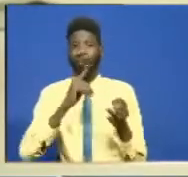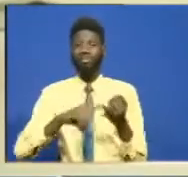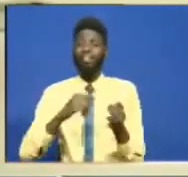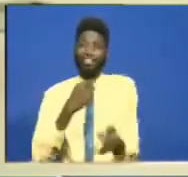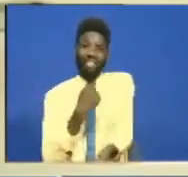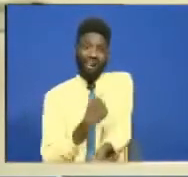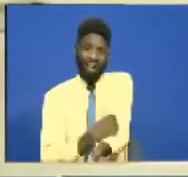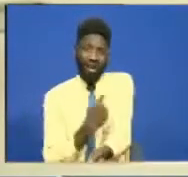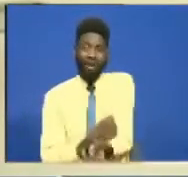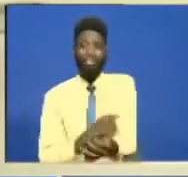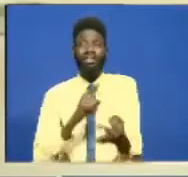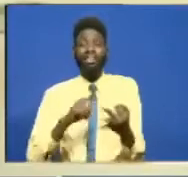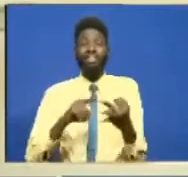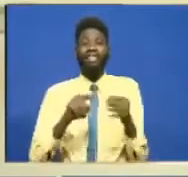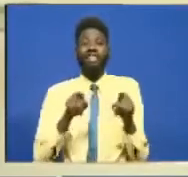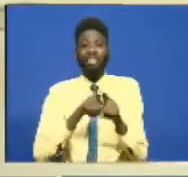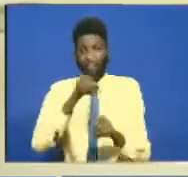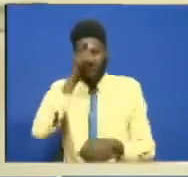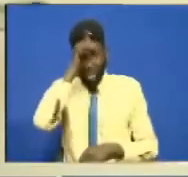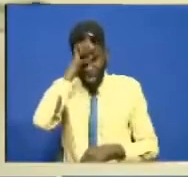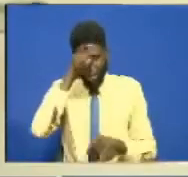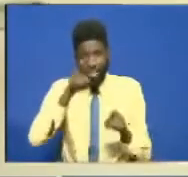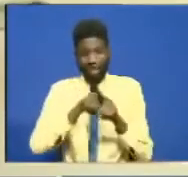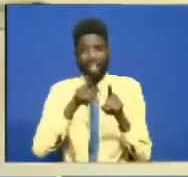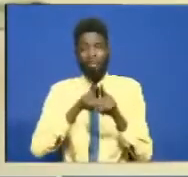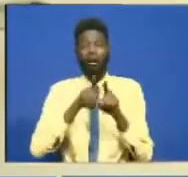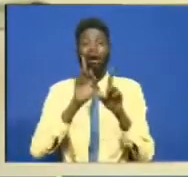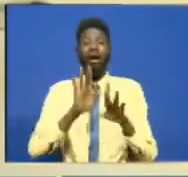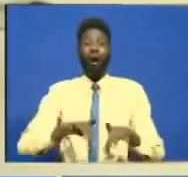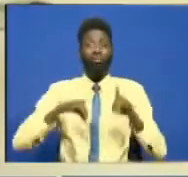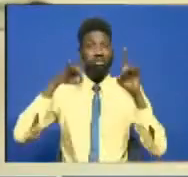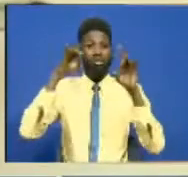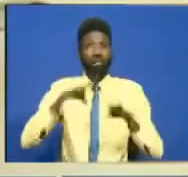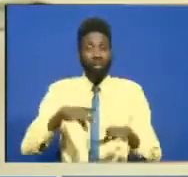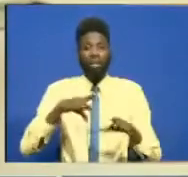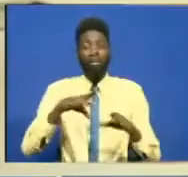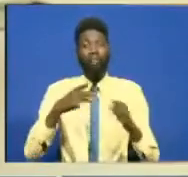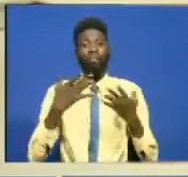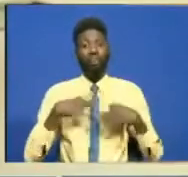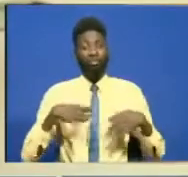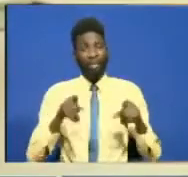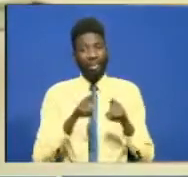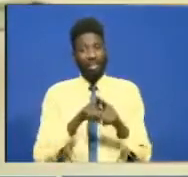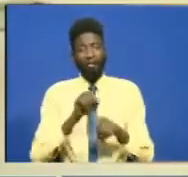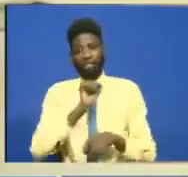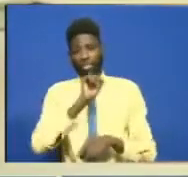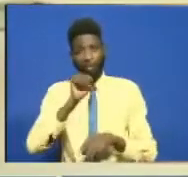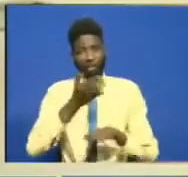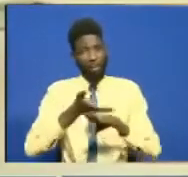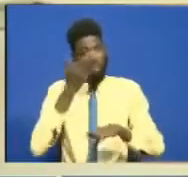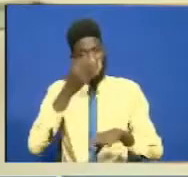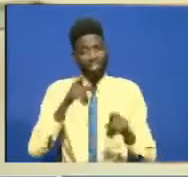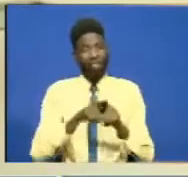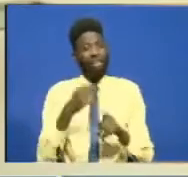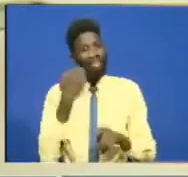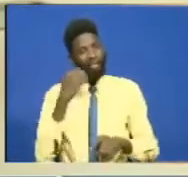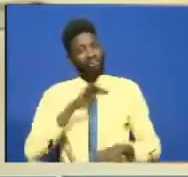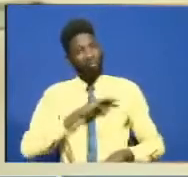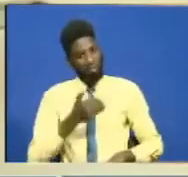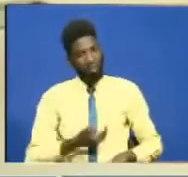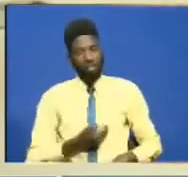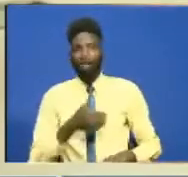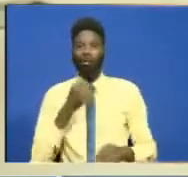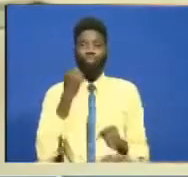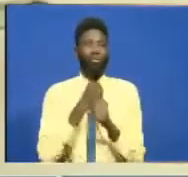Egypt, and elsewhere in like Australia, these people have been excused from active duty. And these have saved